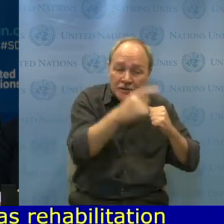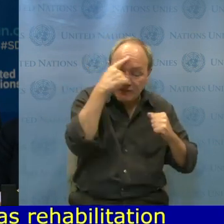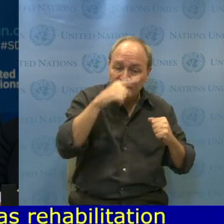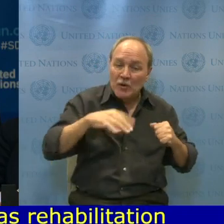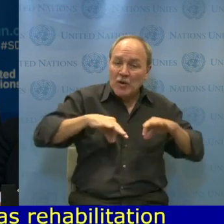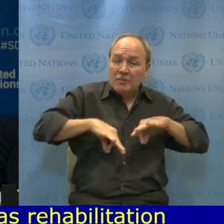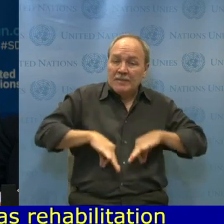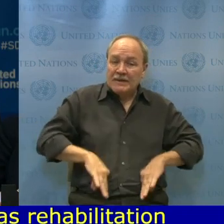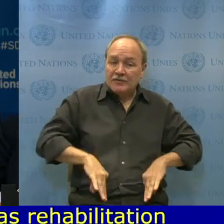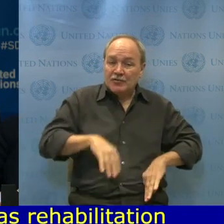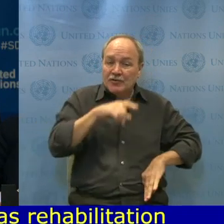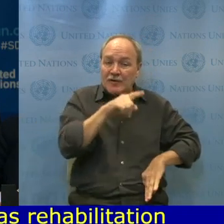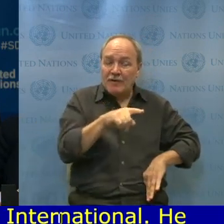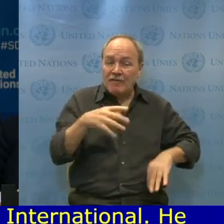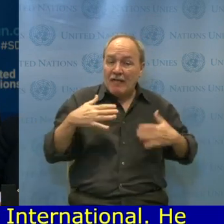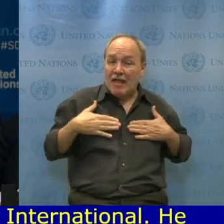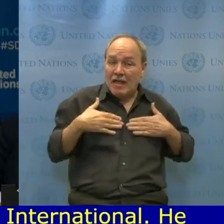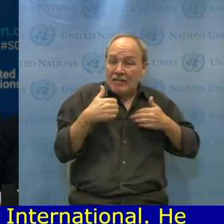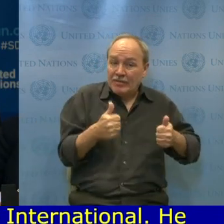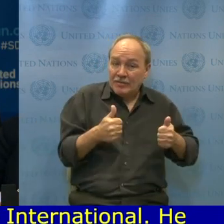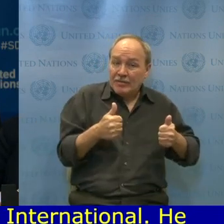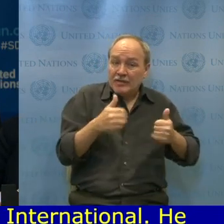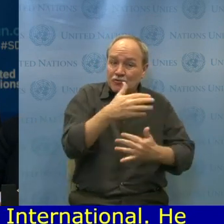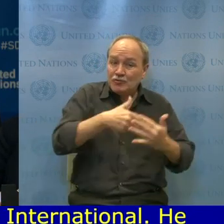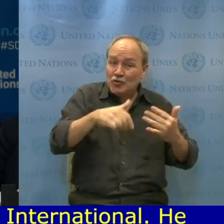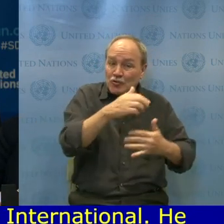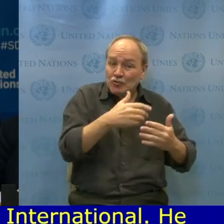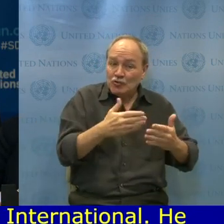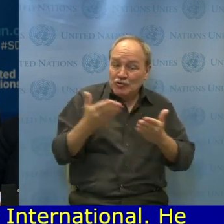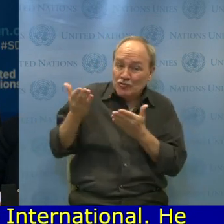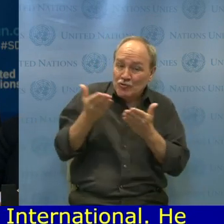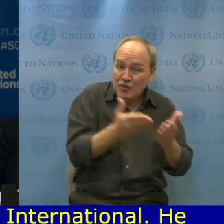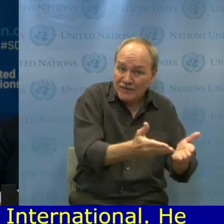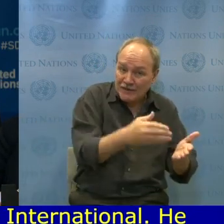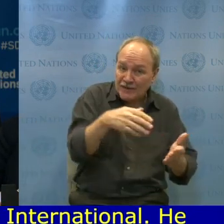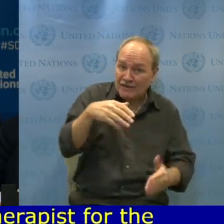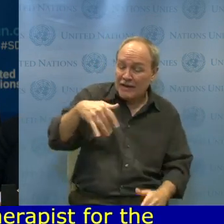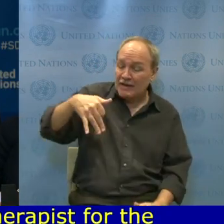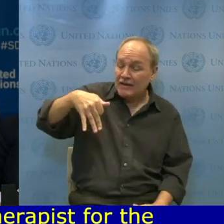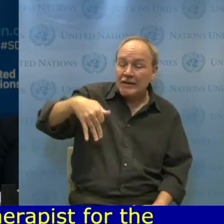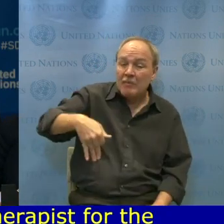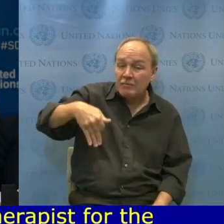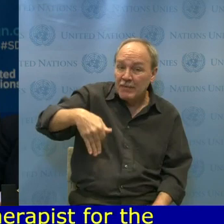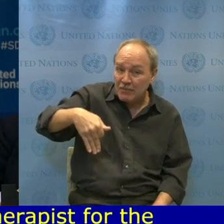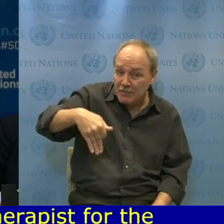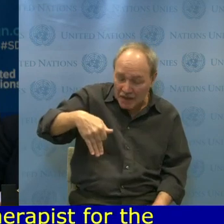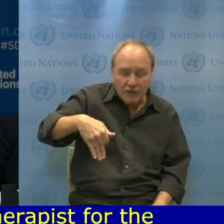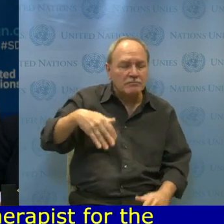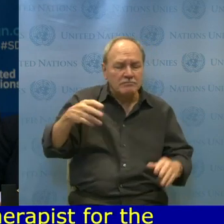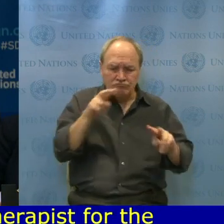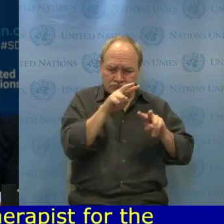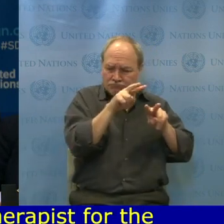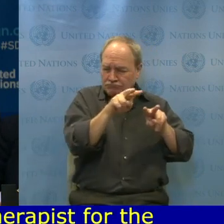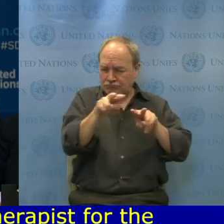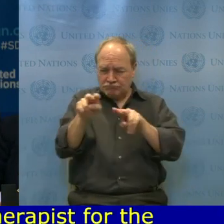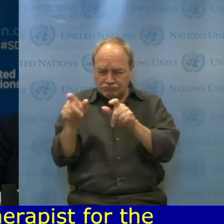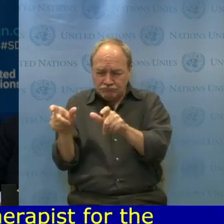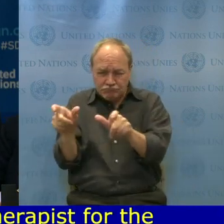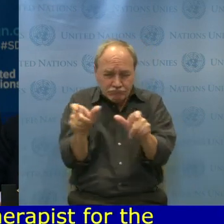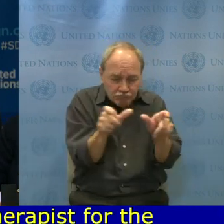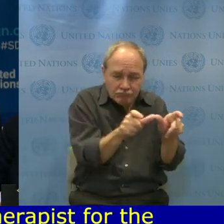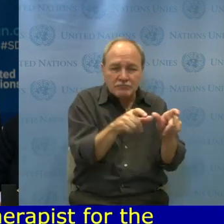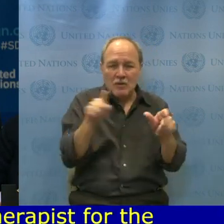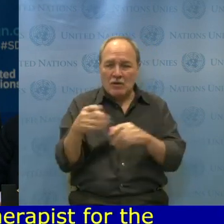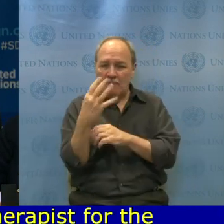in Namibia, where he oversaw health-related rehabilitation services across 4 district